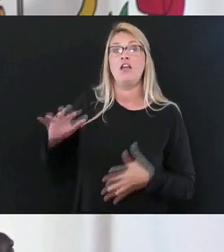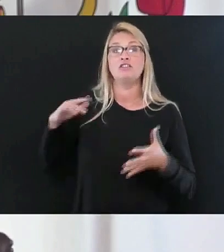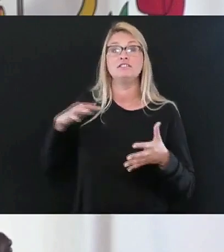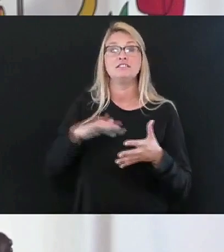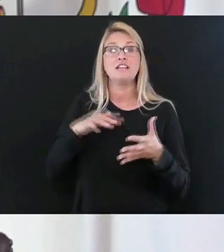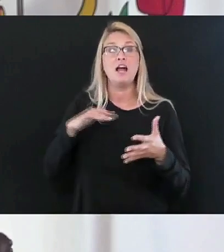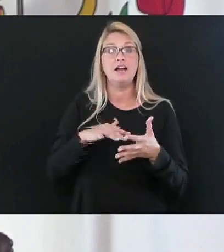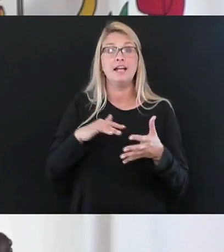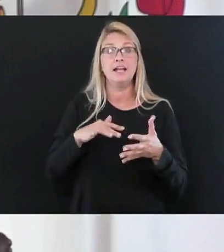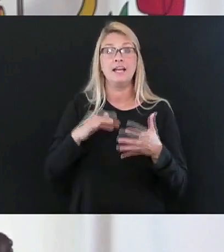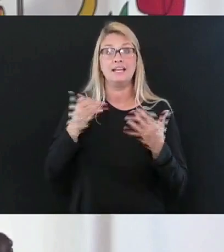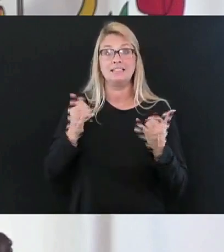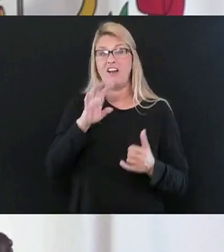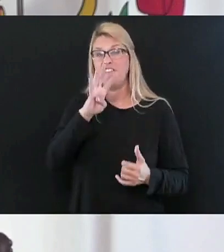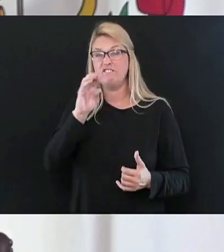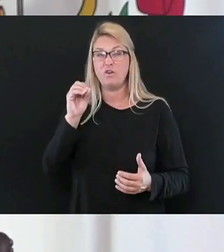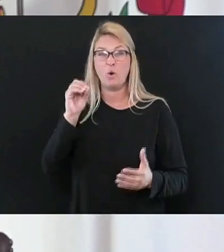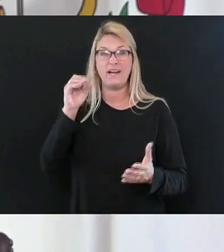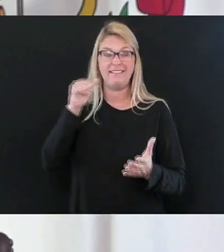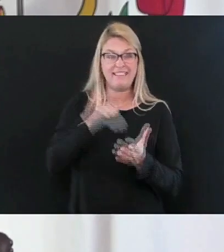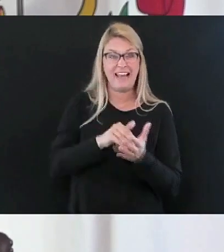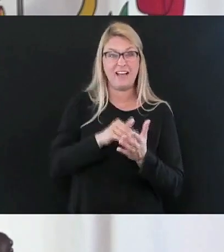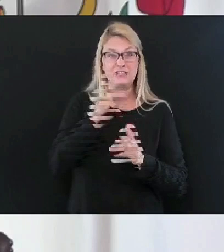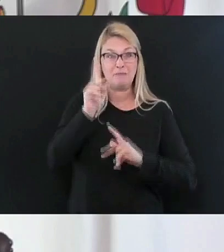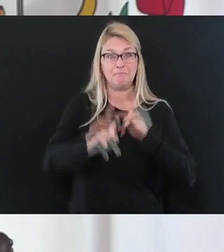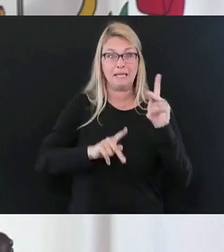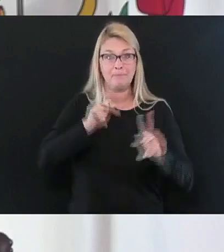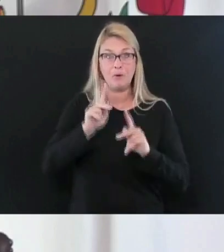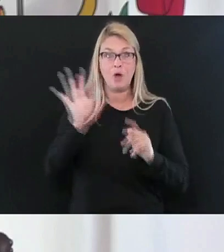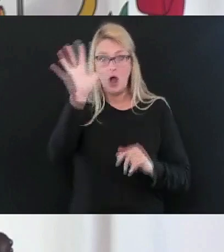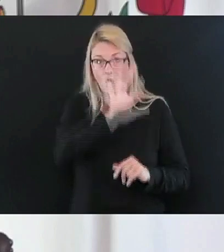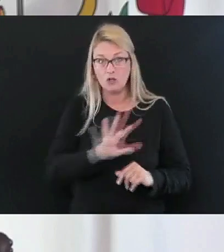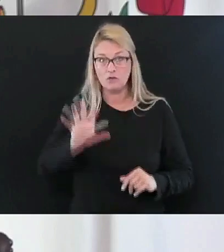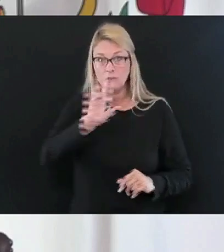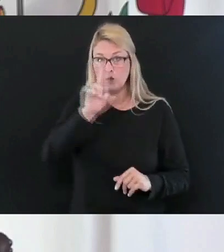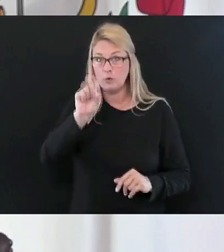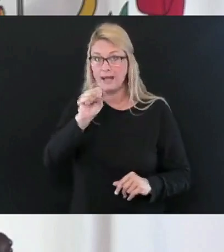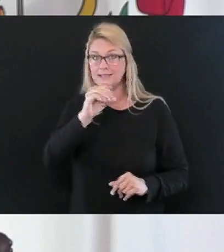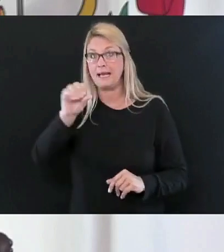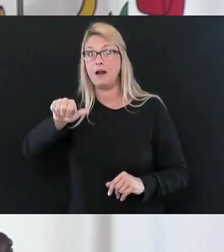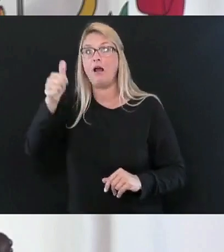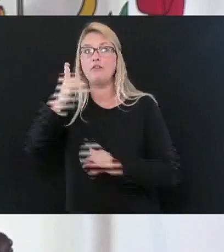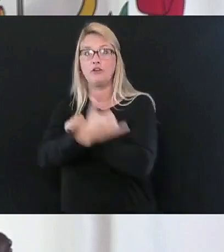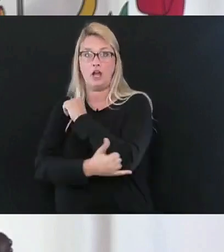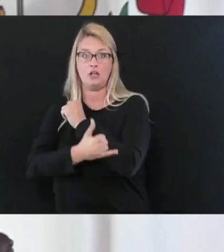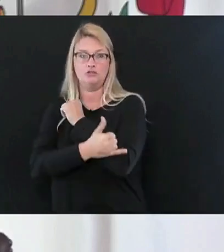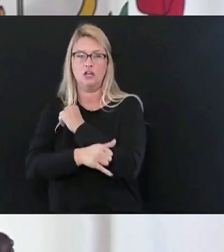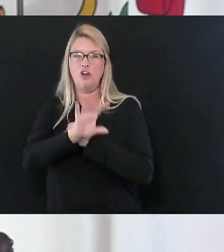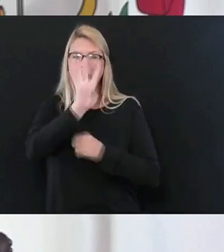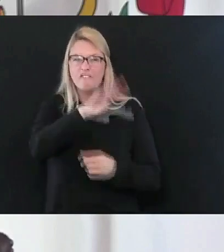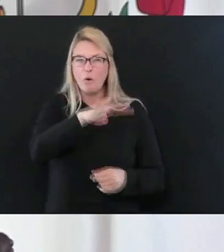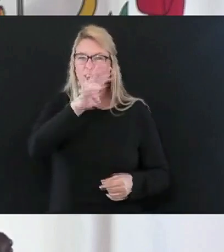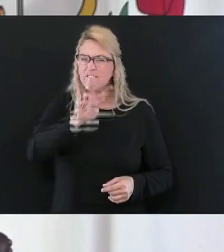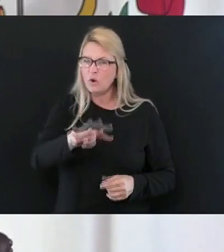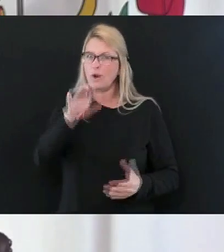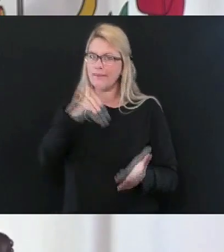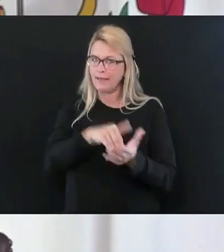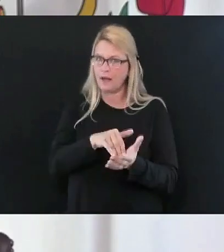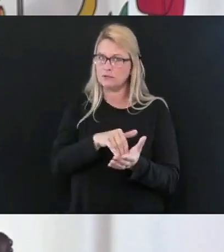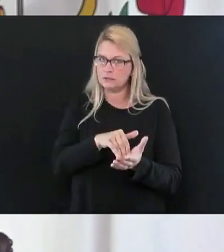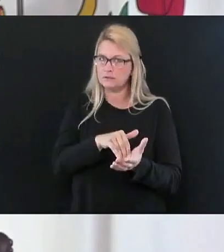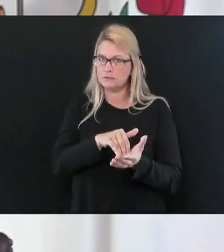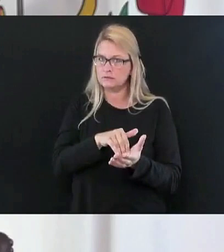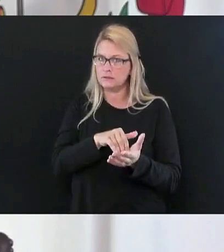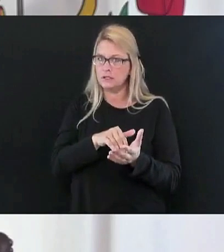44,000 subjects in the United States and other countries. So there's 44,000 that